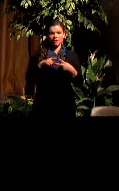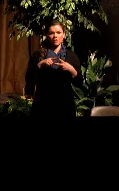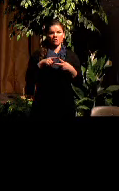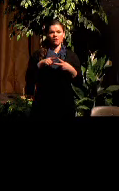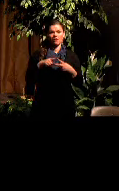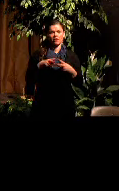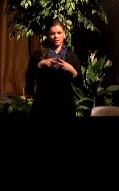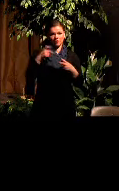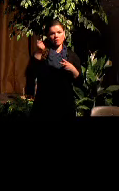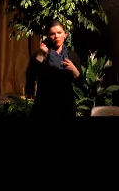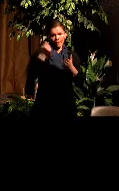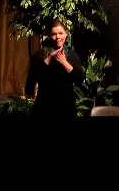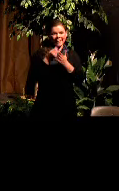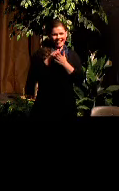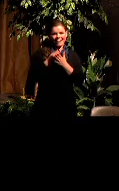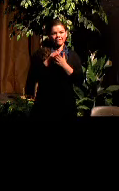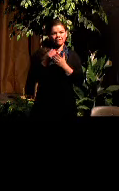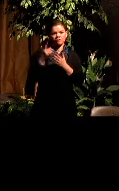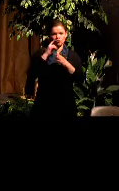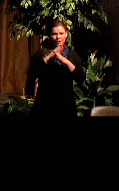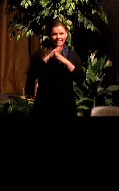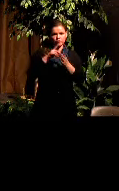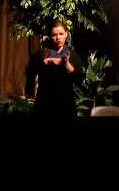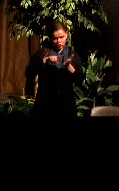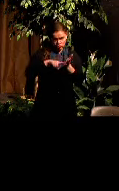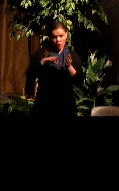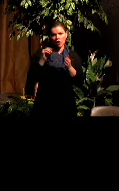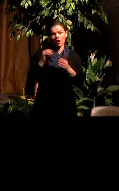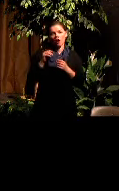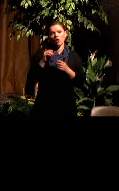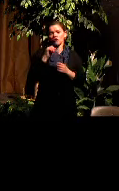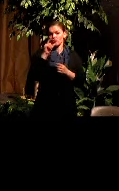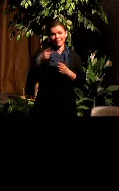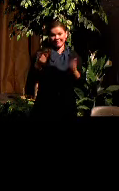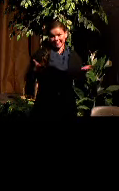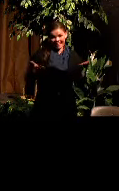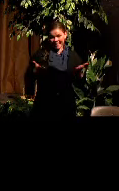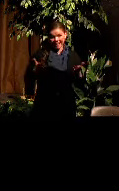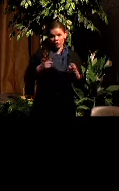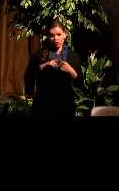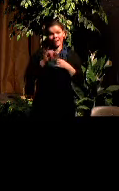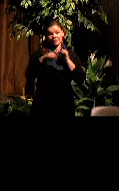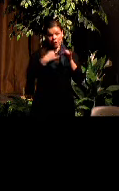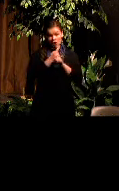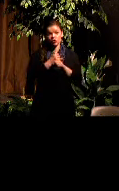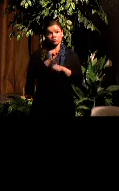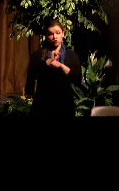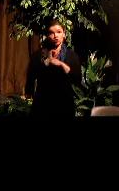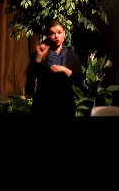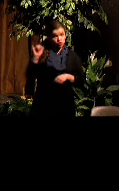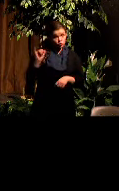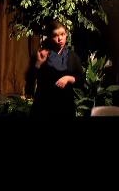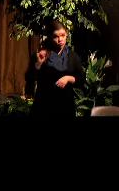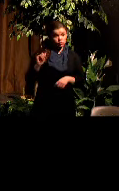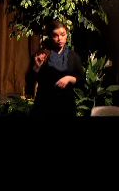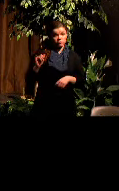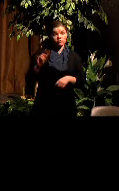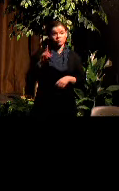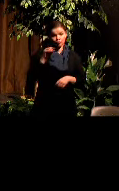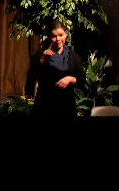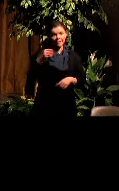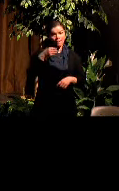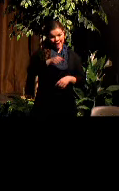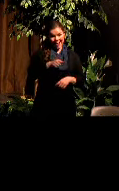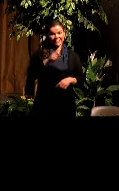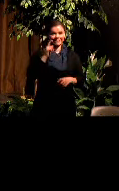different defense installations, not just here, but internationally. And they fund international work because they now recognize, part because I've convinced them, that they can't